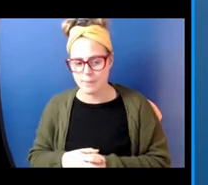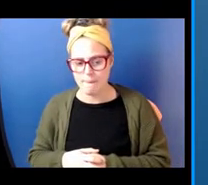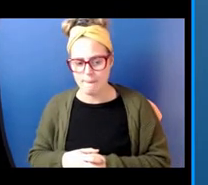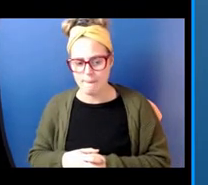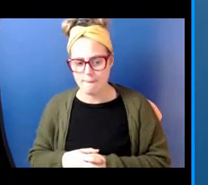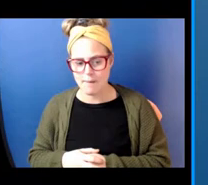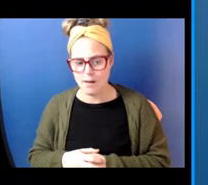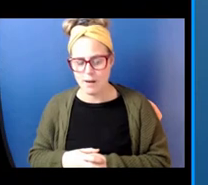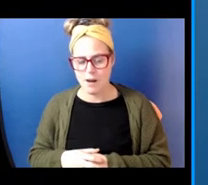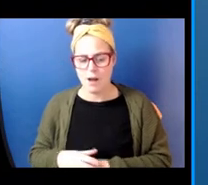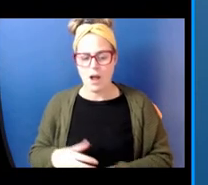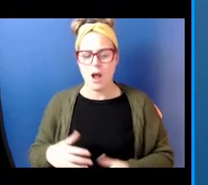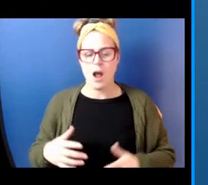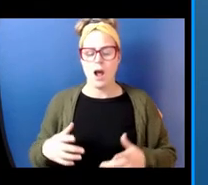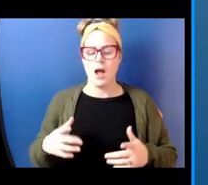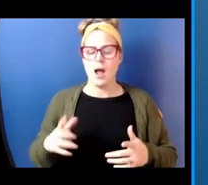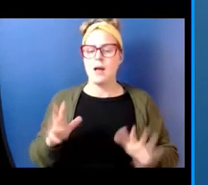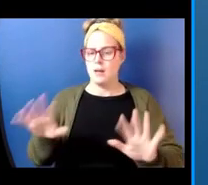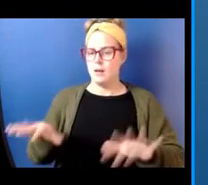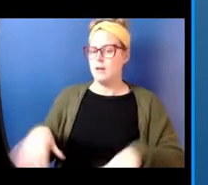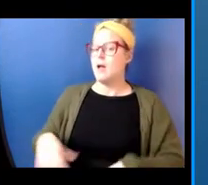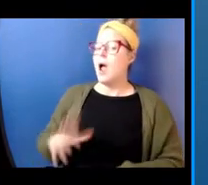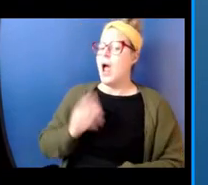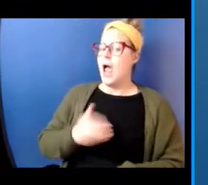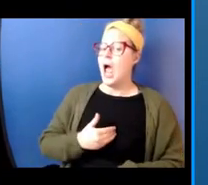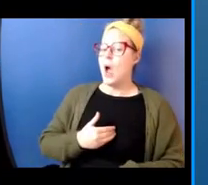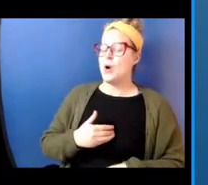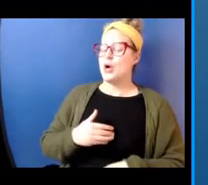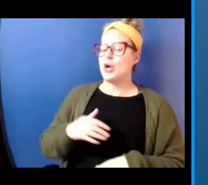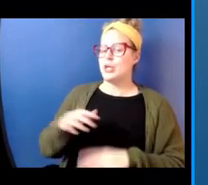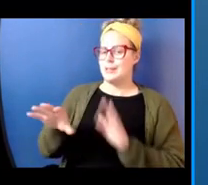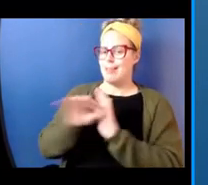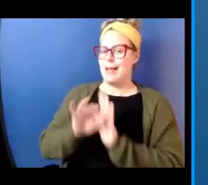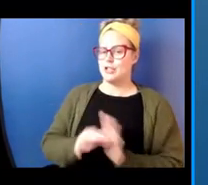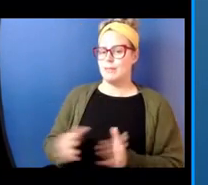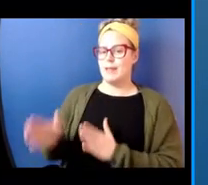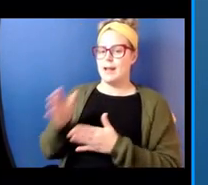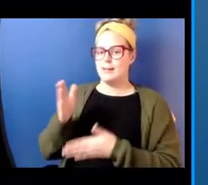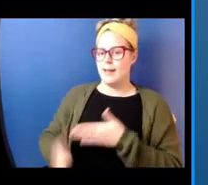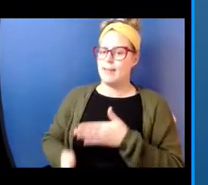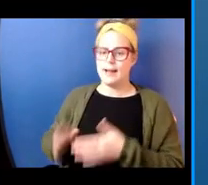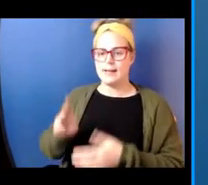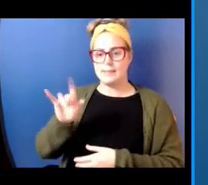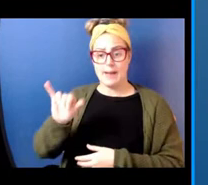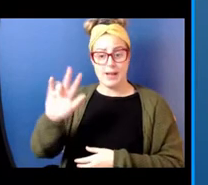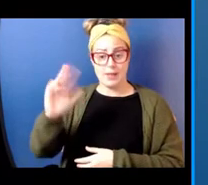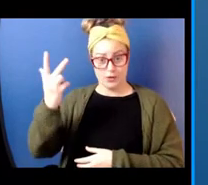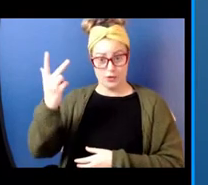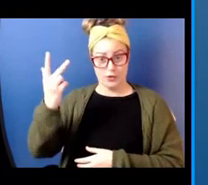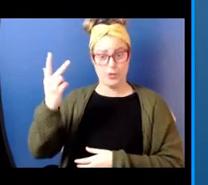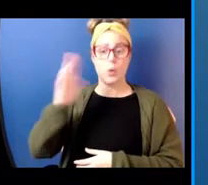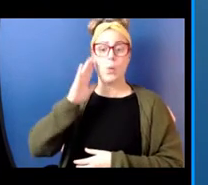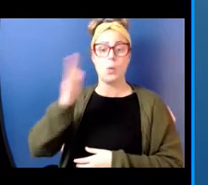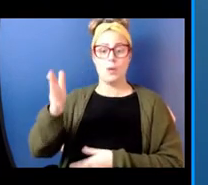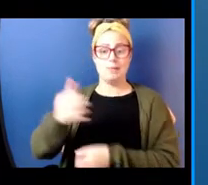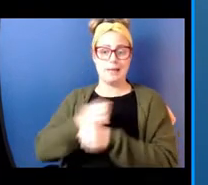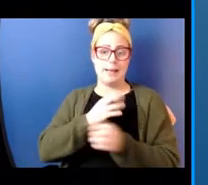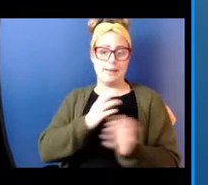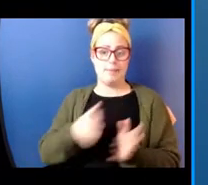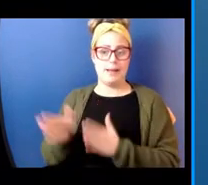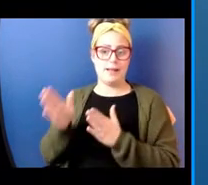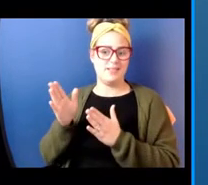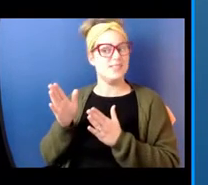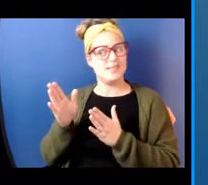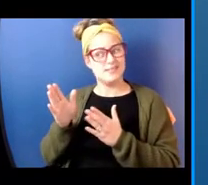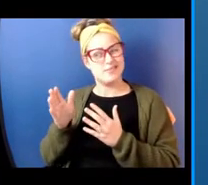um yep so our application deadline or our delegate selection plan deadline is May 3rd I'm sure we'll get some uh plans along the way but